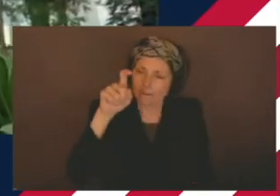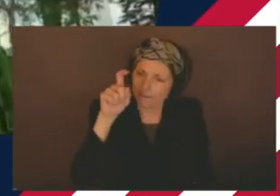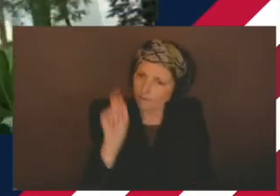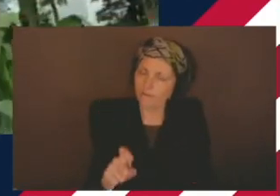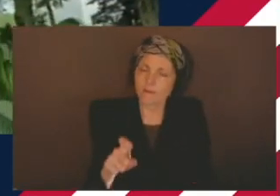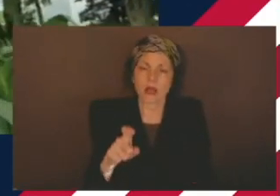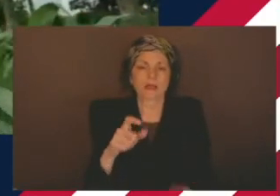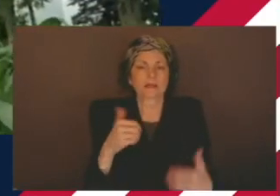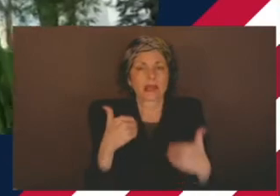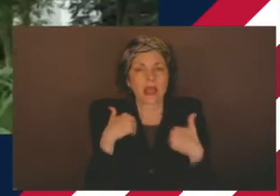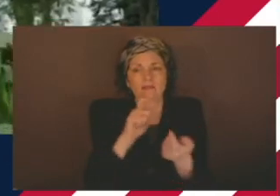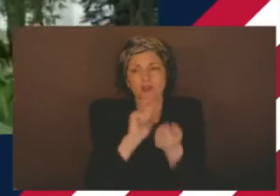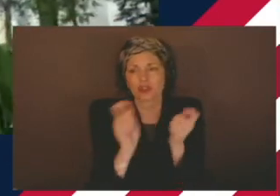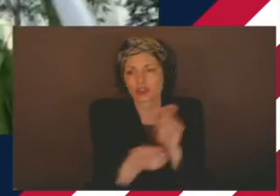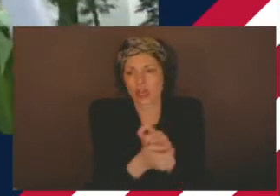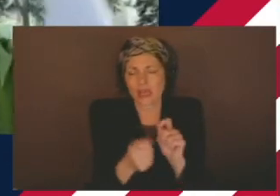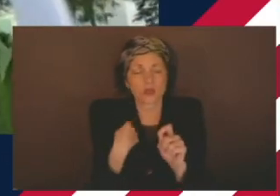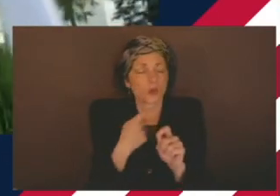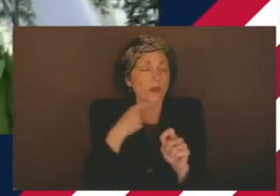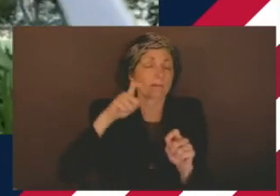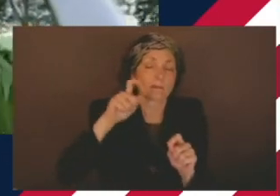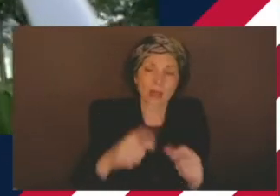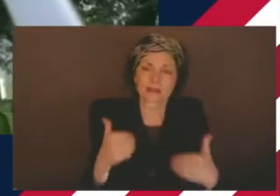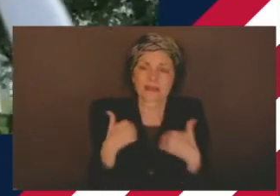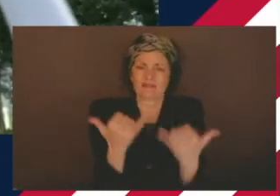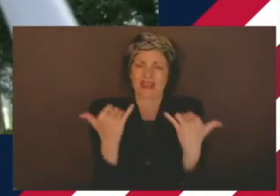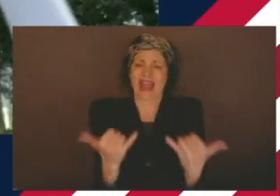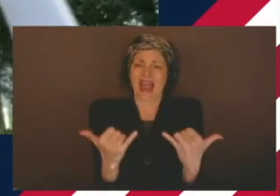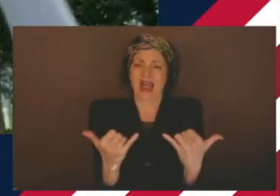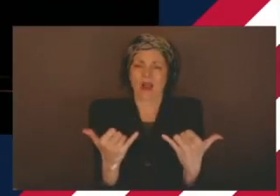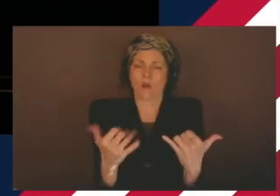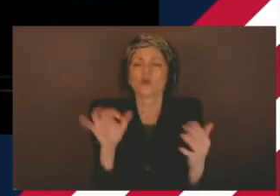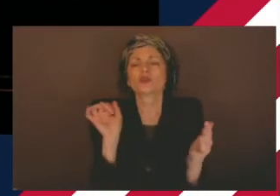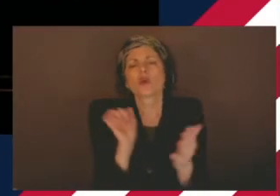the issues that are very important to American farmers.